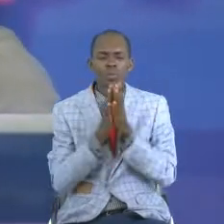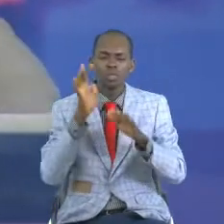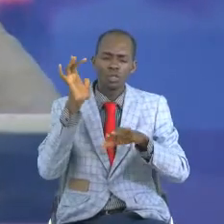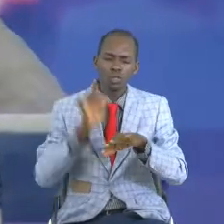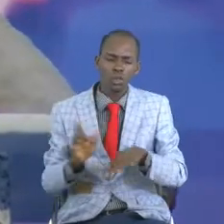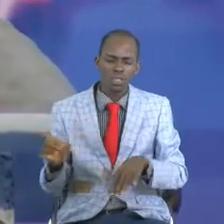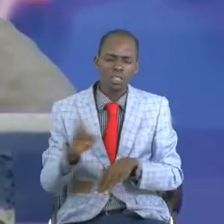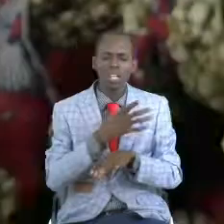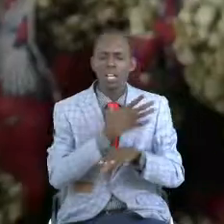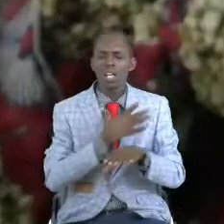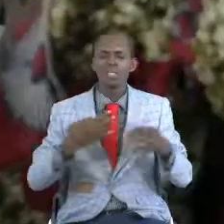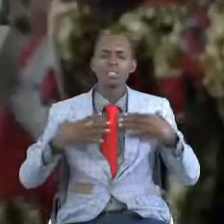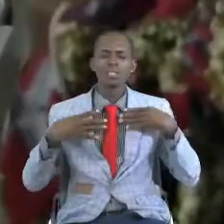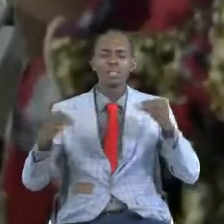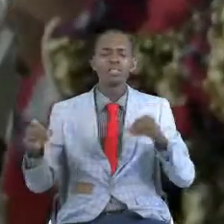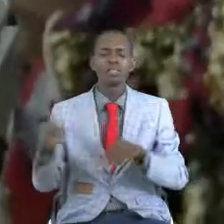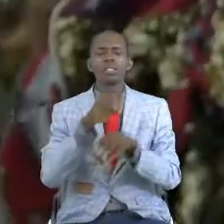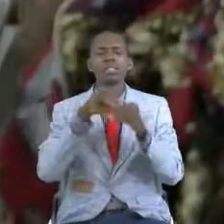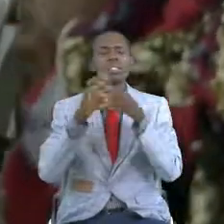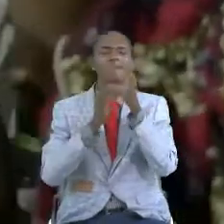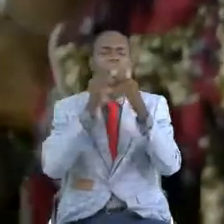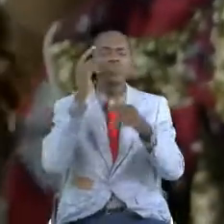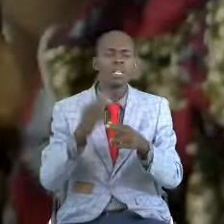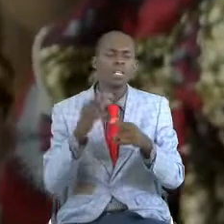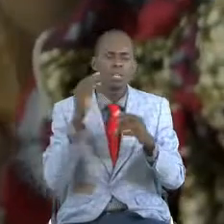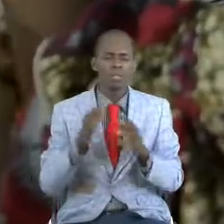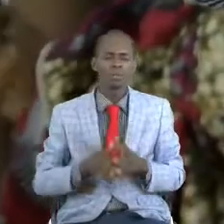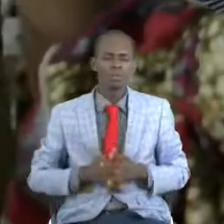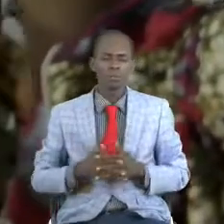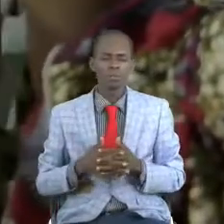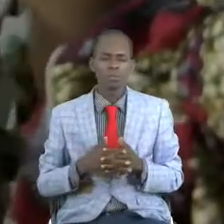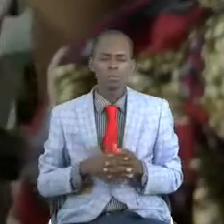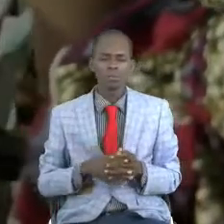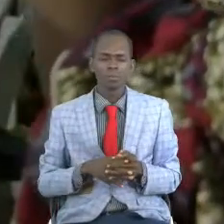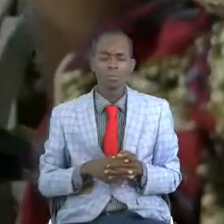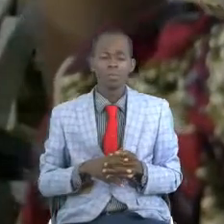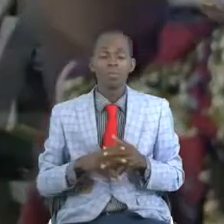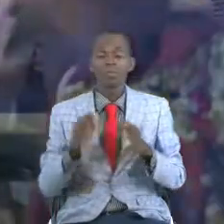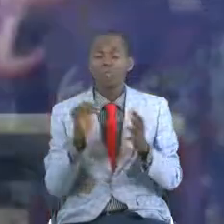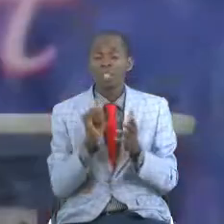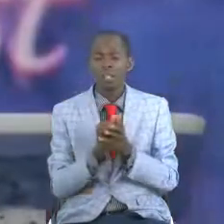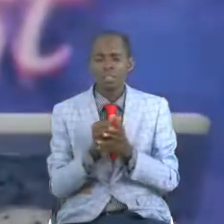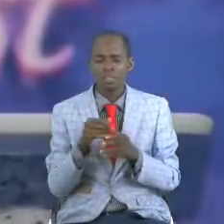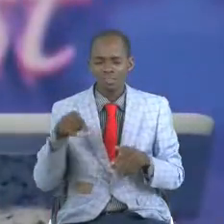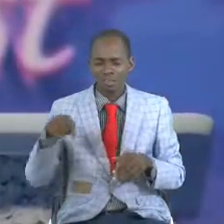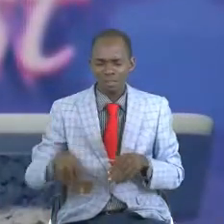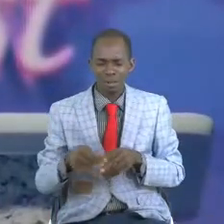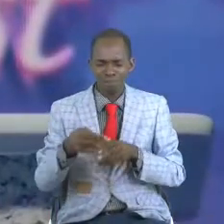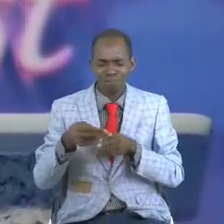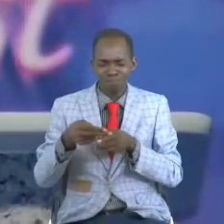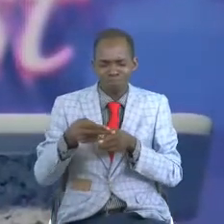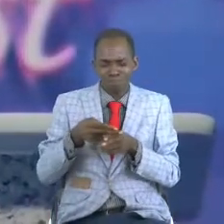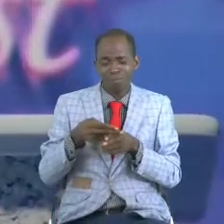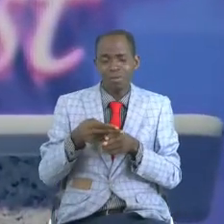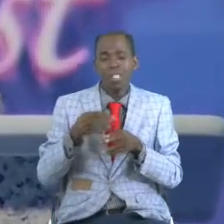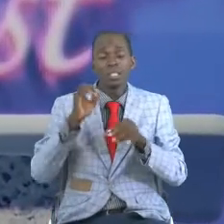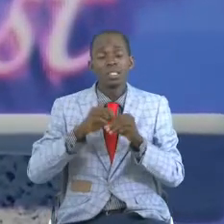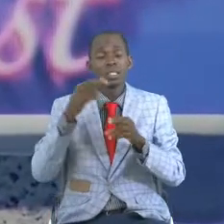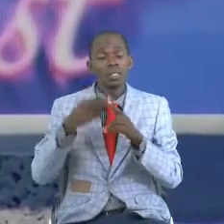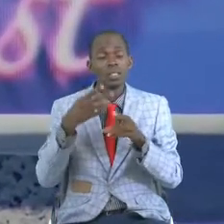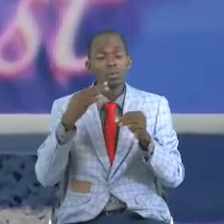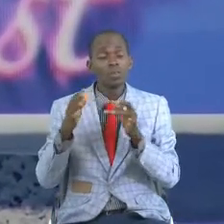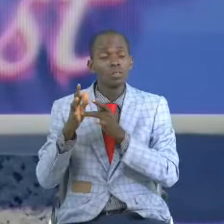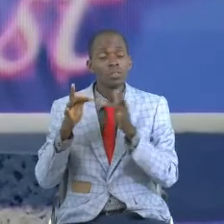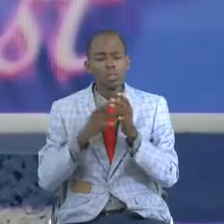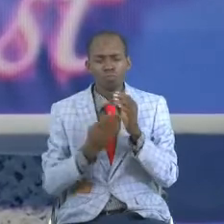in Jesus' name. That short leg, in the name of the Lord Jesus, grow